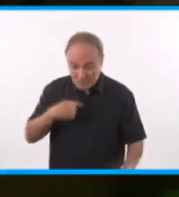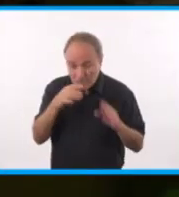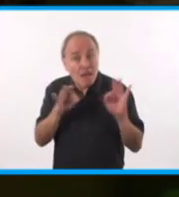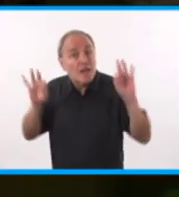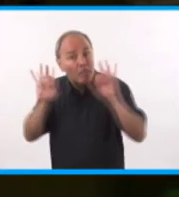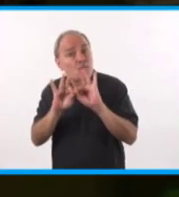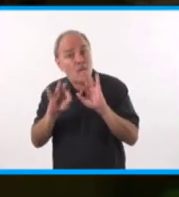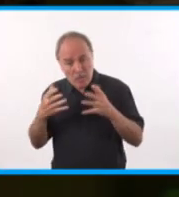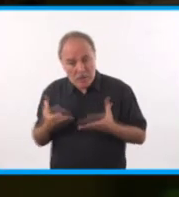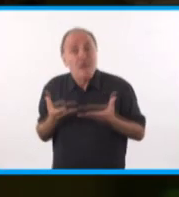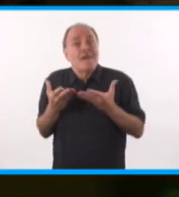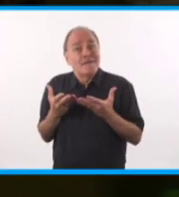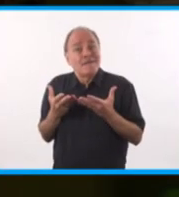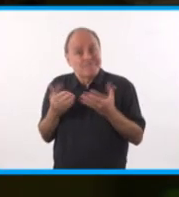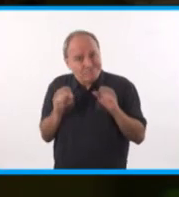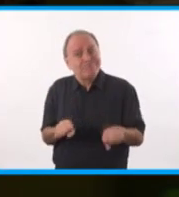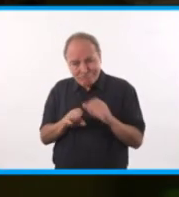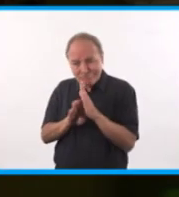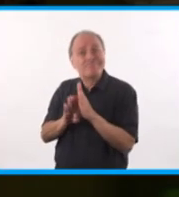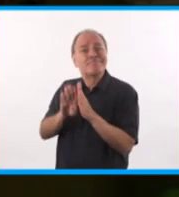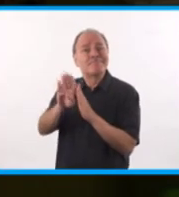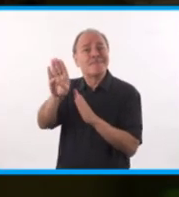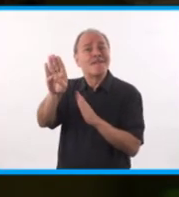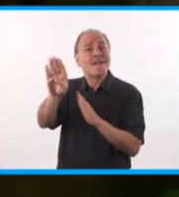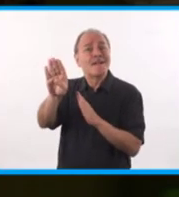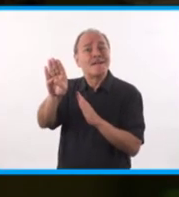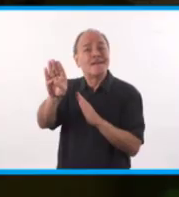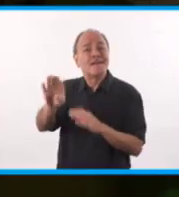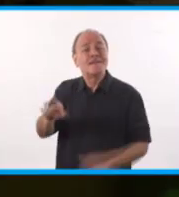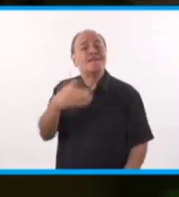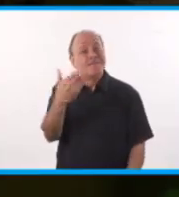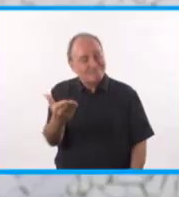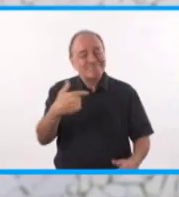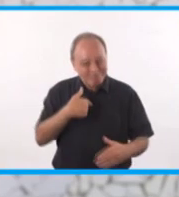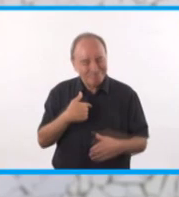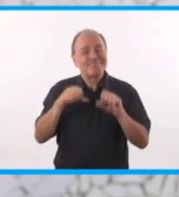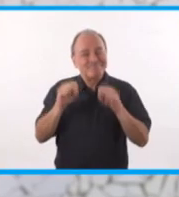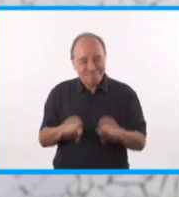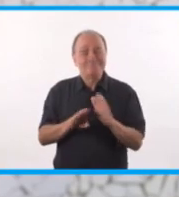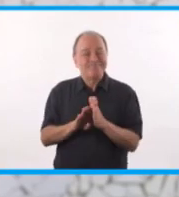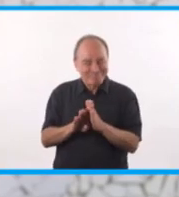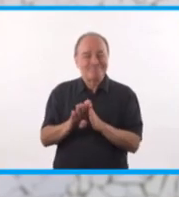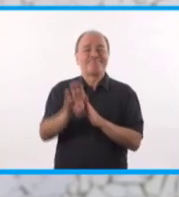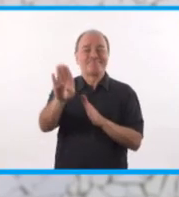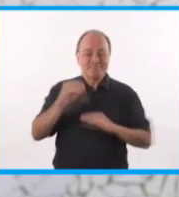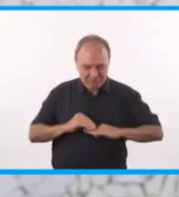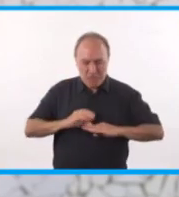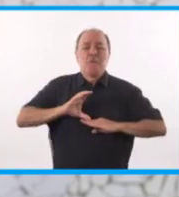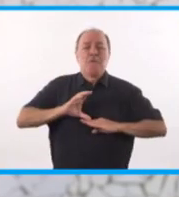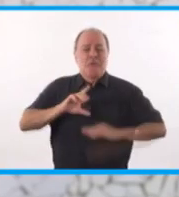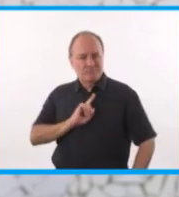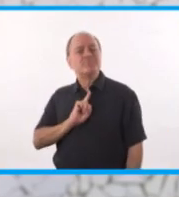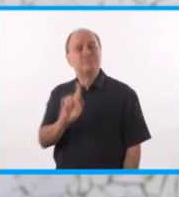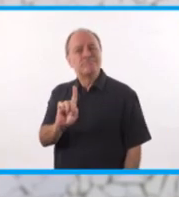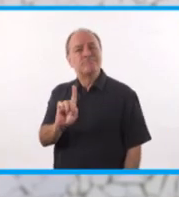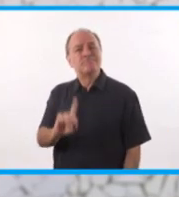like that you believe in me and you help me grow. This strengthens my self esteem,